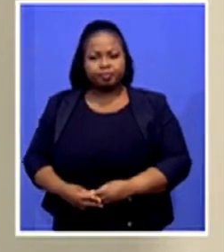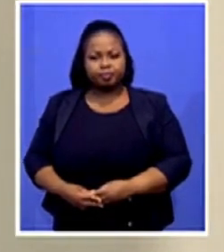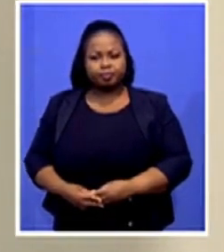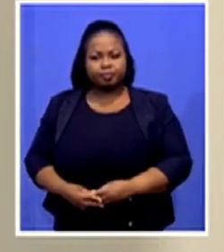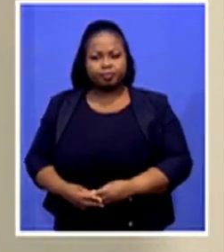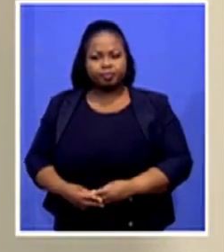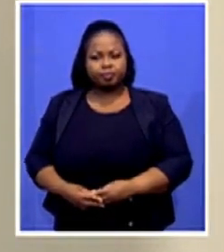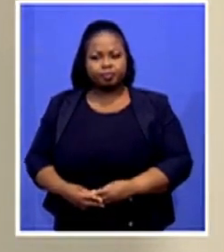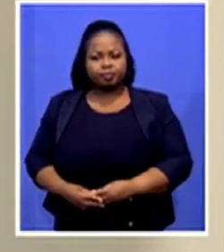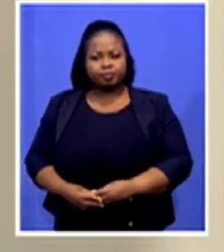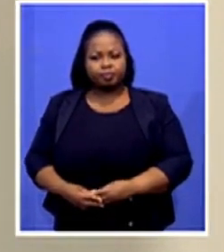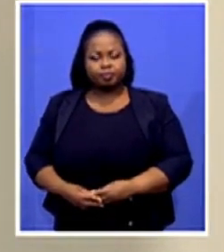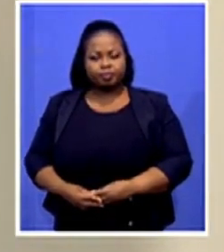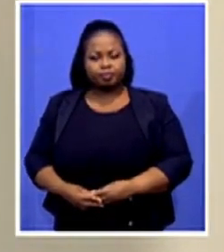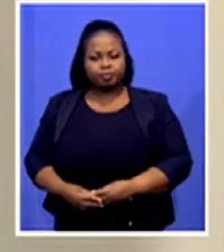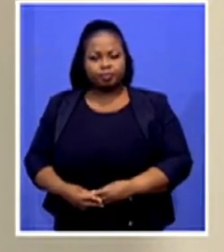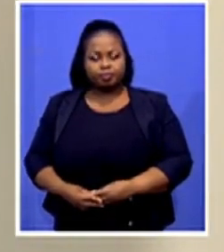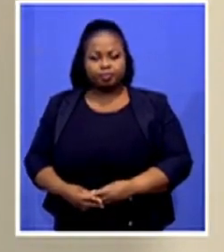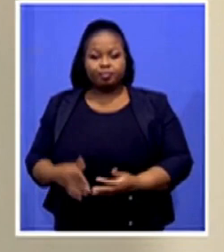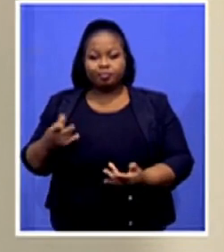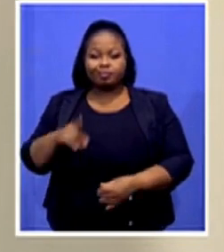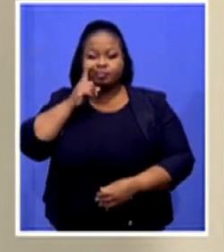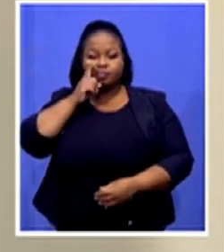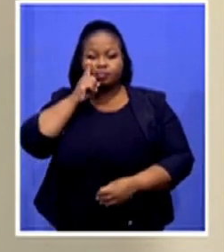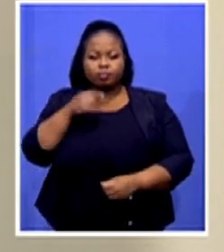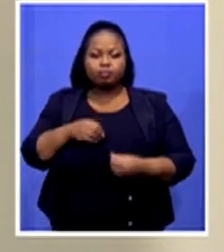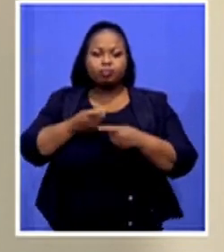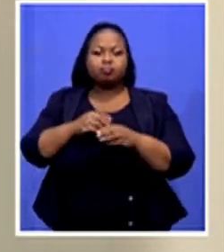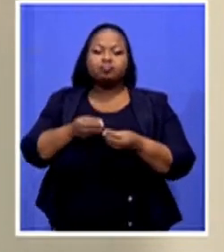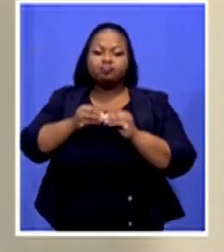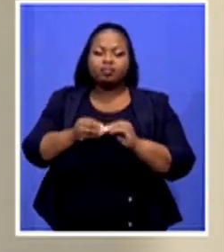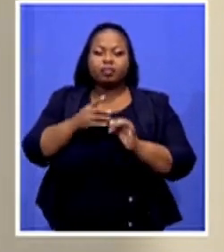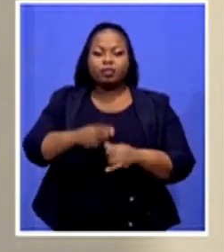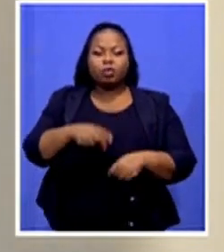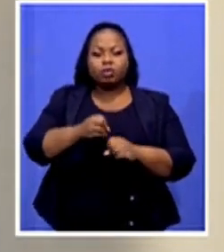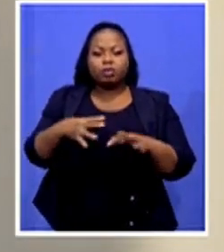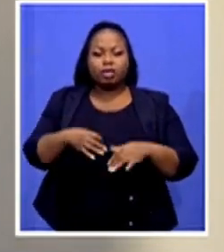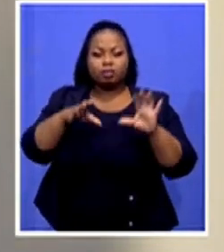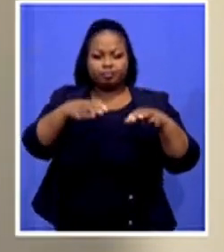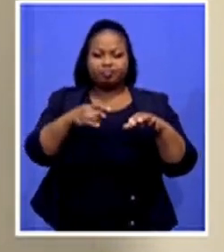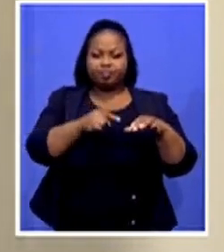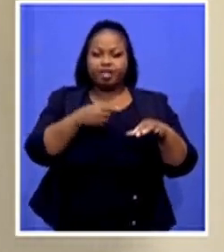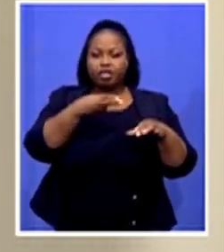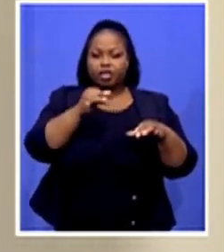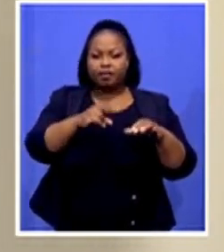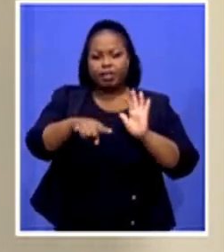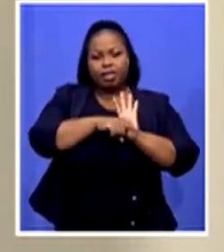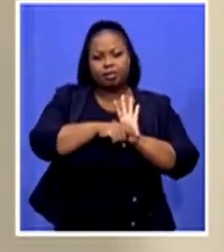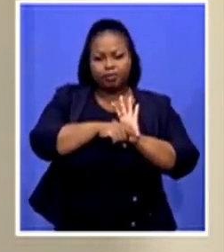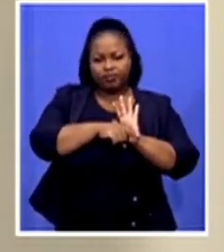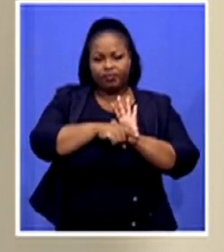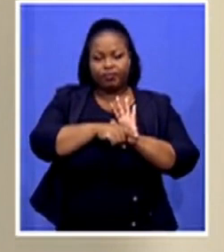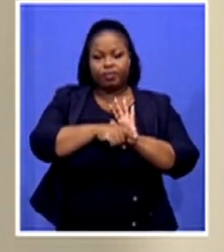The trial will start off with the first group, who are people without HIV, that will receive 2 doses of